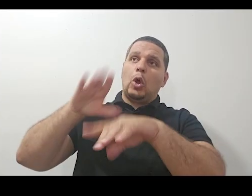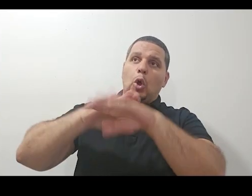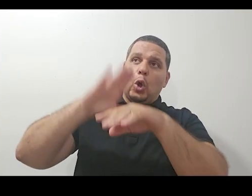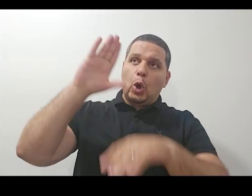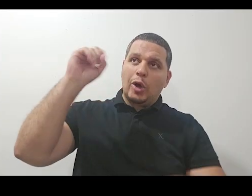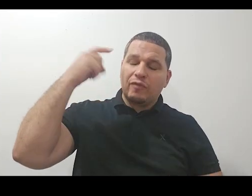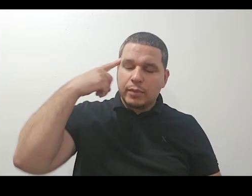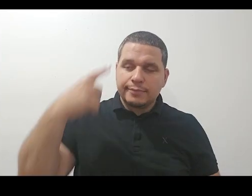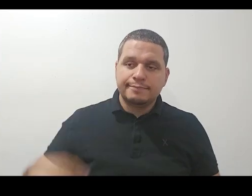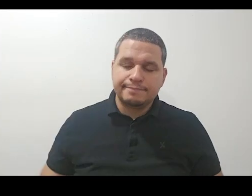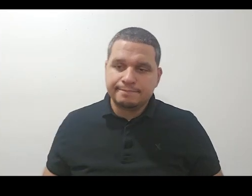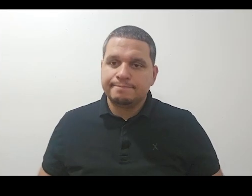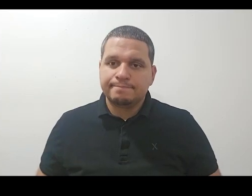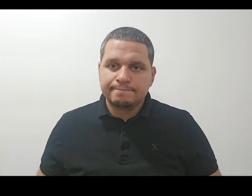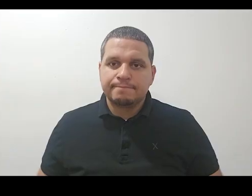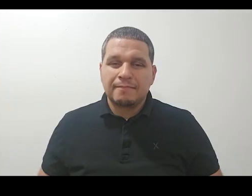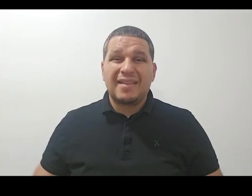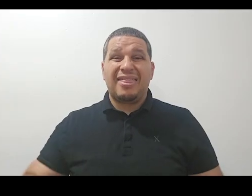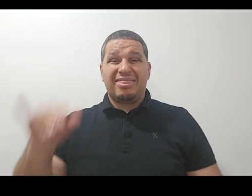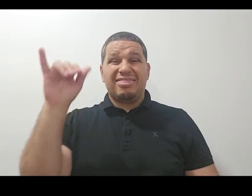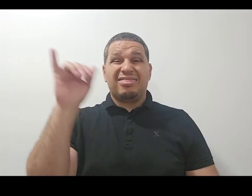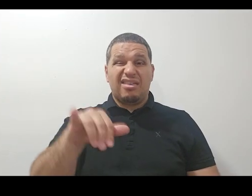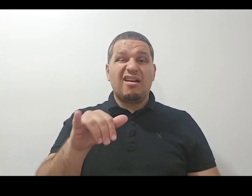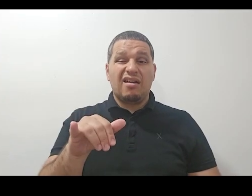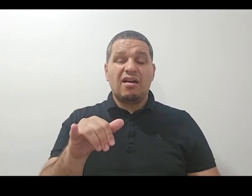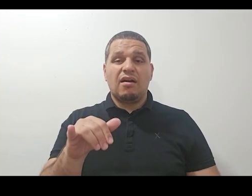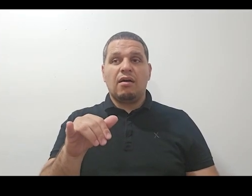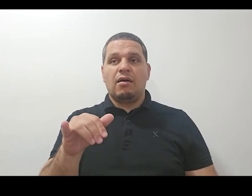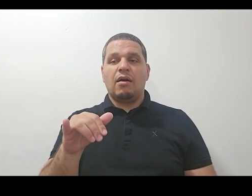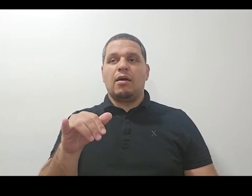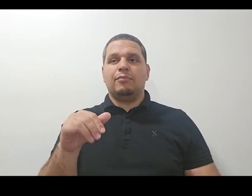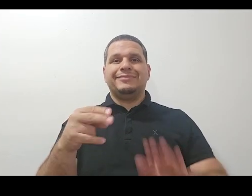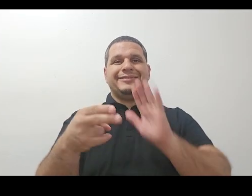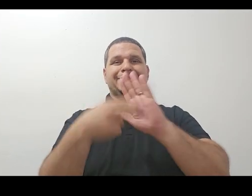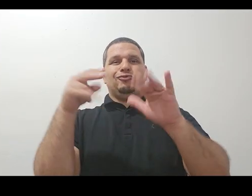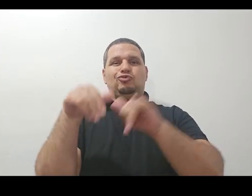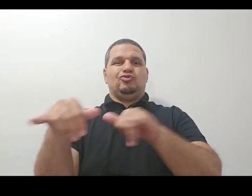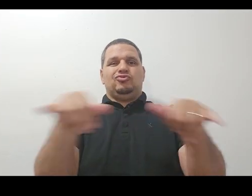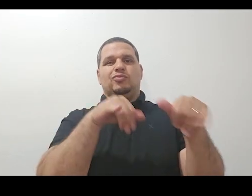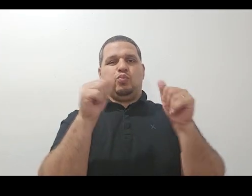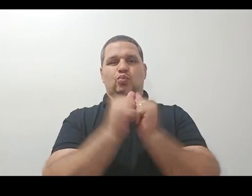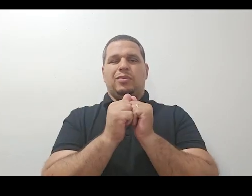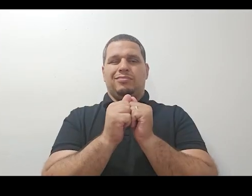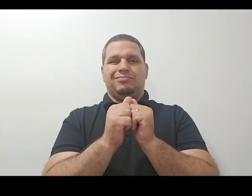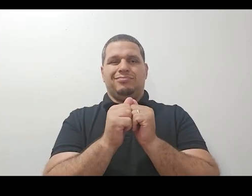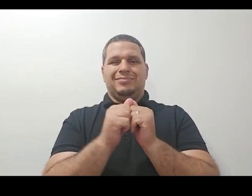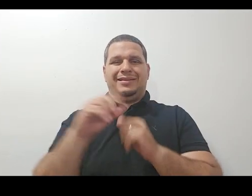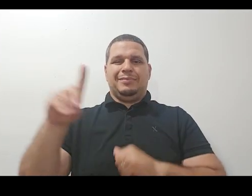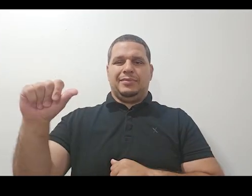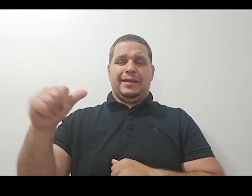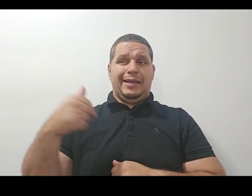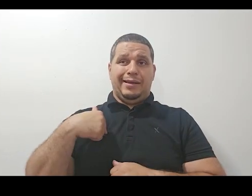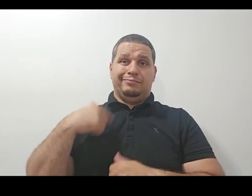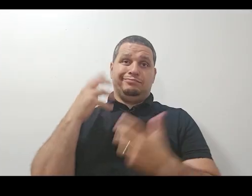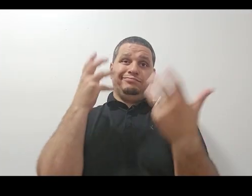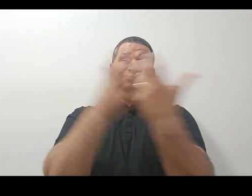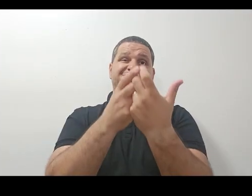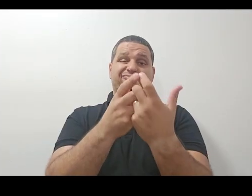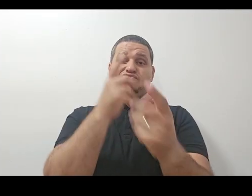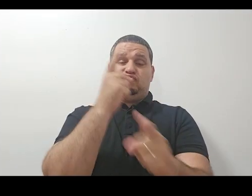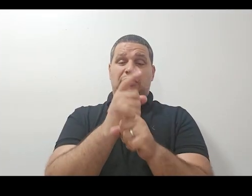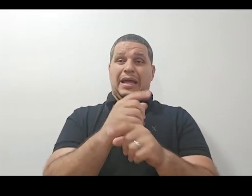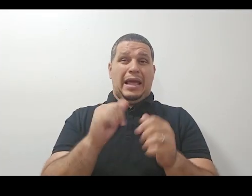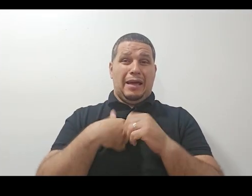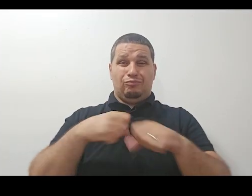completely dependent on the government and other people. And that was the stereotype of a person with a disability. I fit right